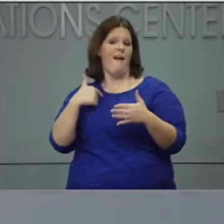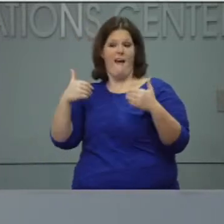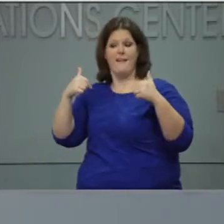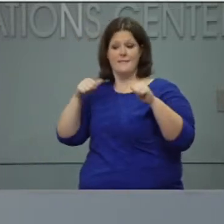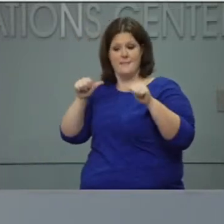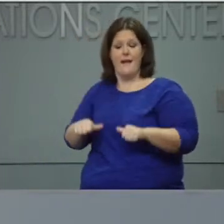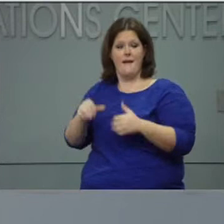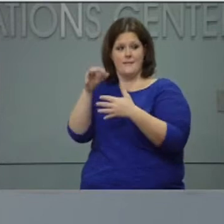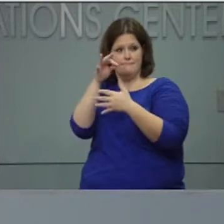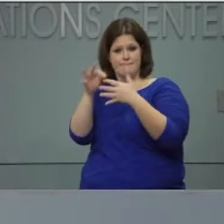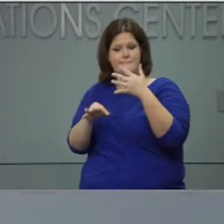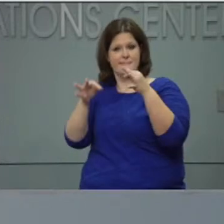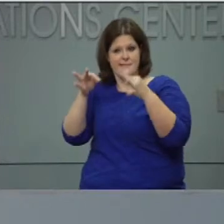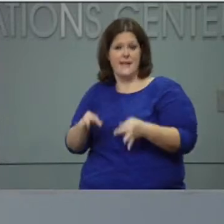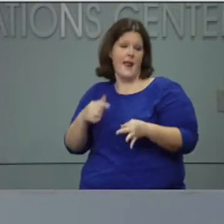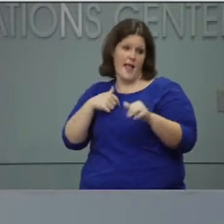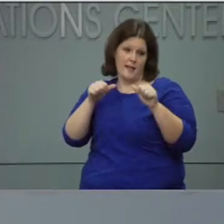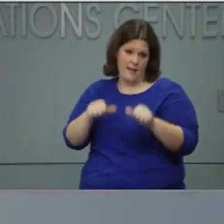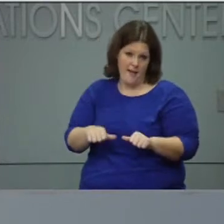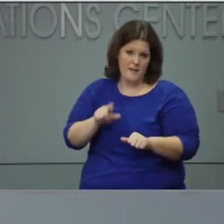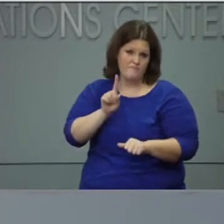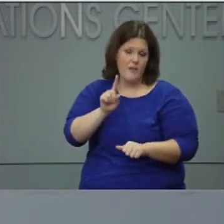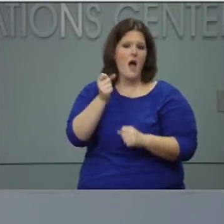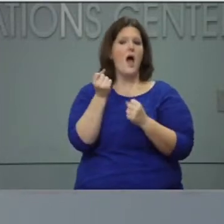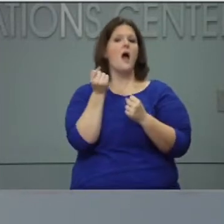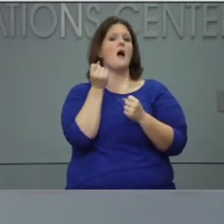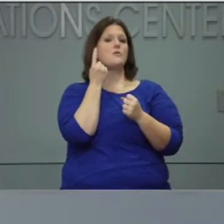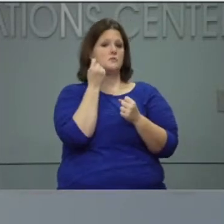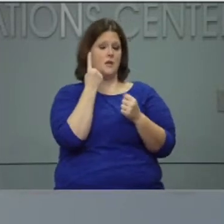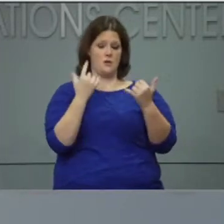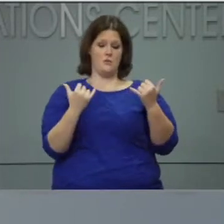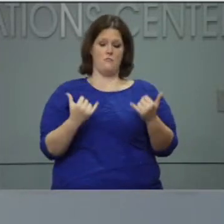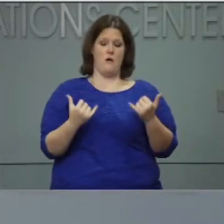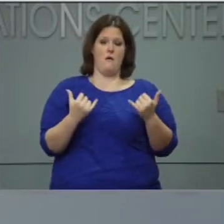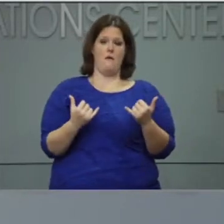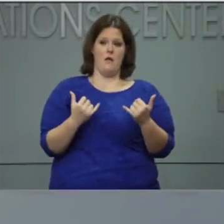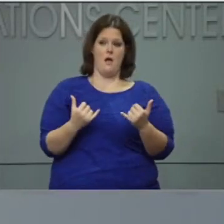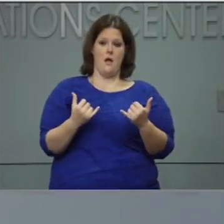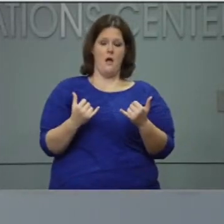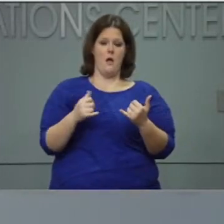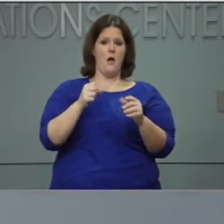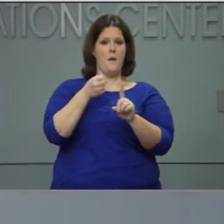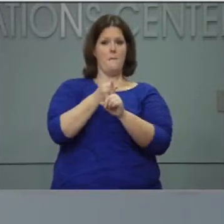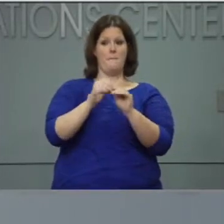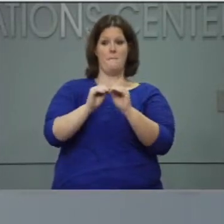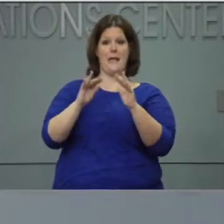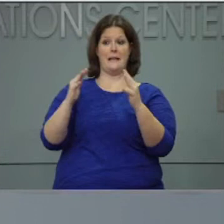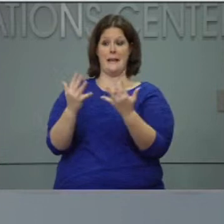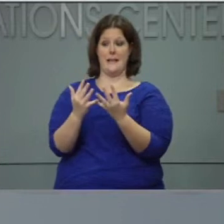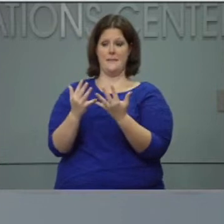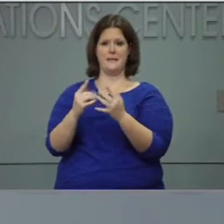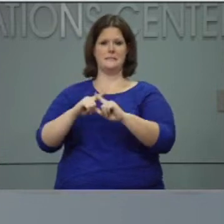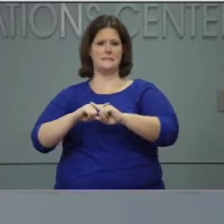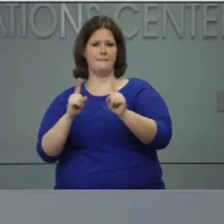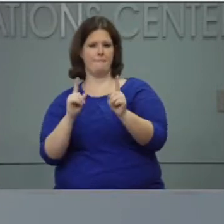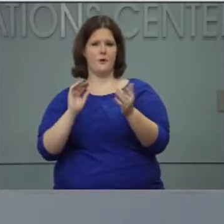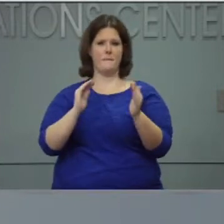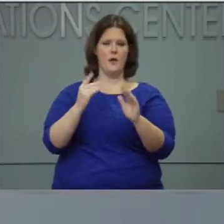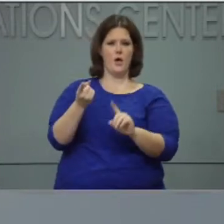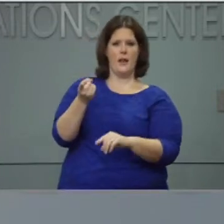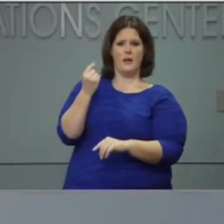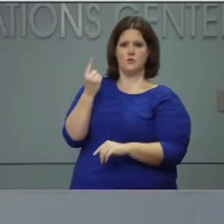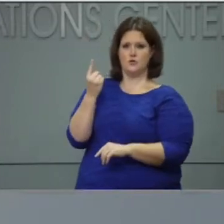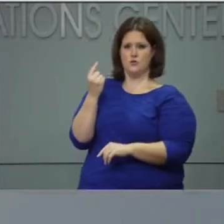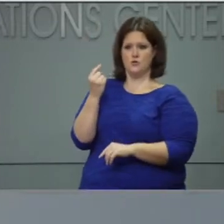on the table. However, we are at a different point in this pandemic than we were before. We